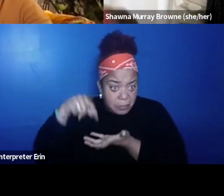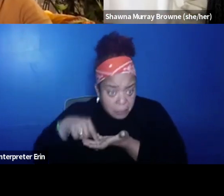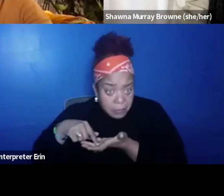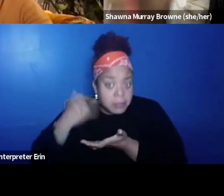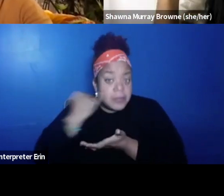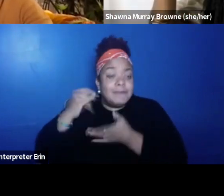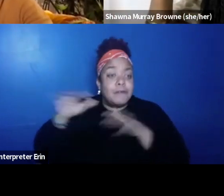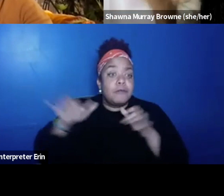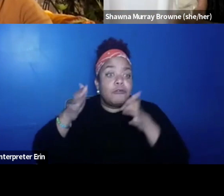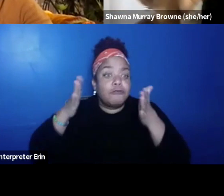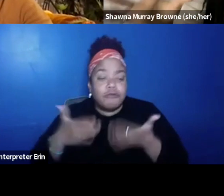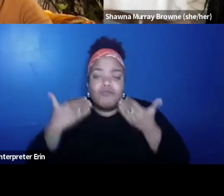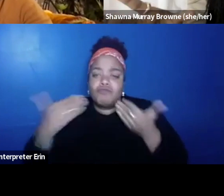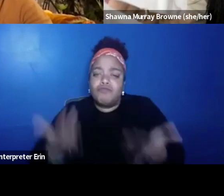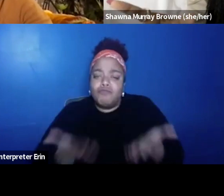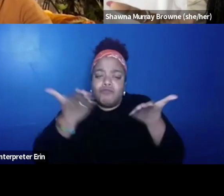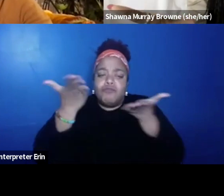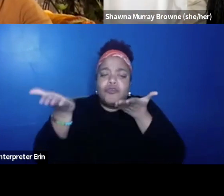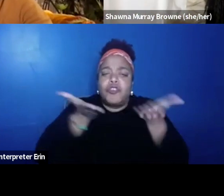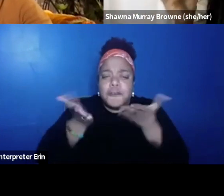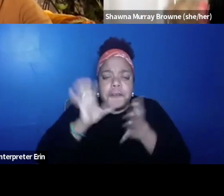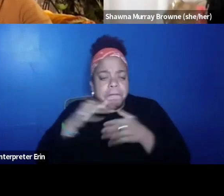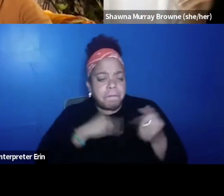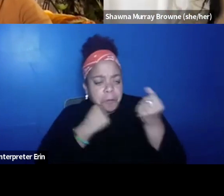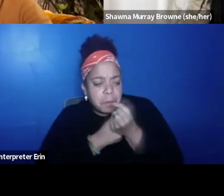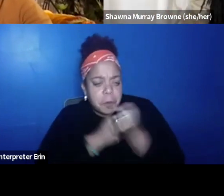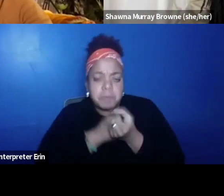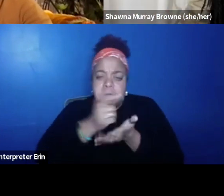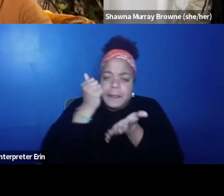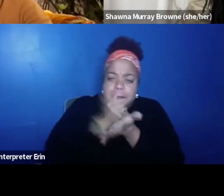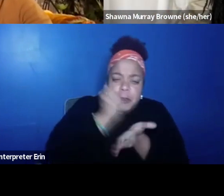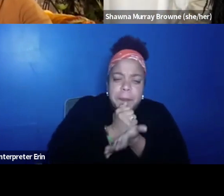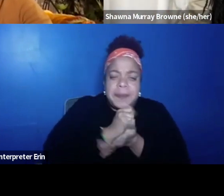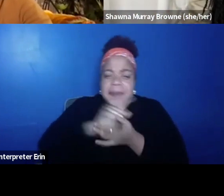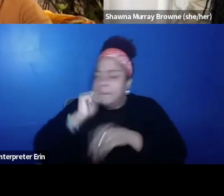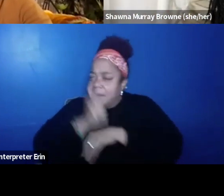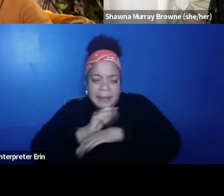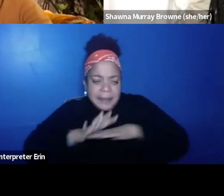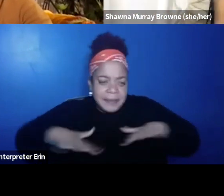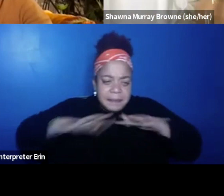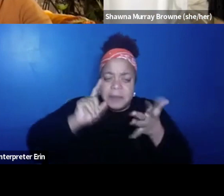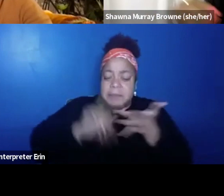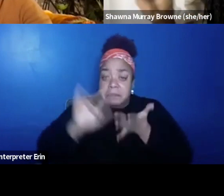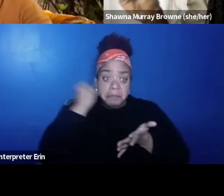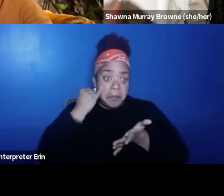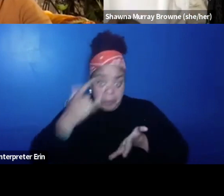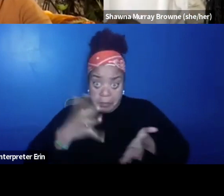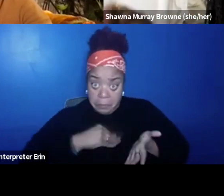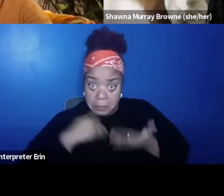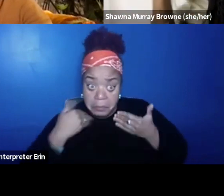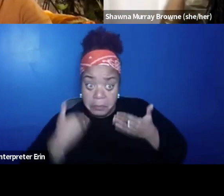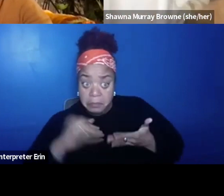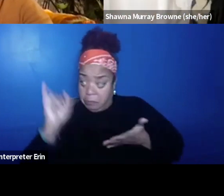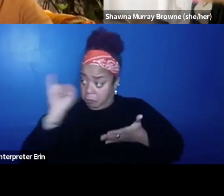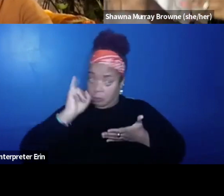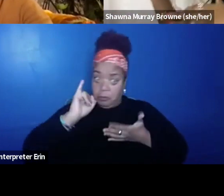and supports in a therapeutic setting, if they're accepting your insurance, they have to diagnose